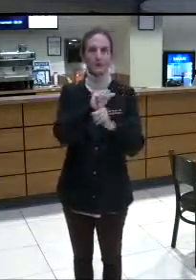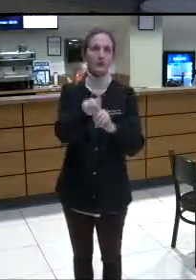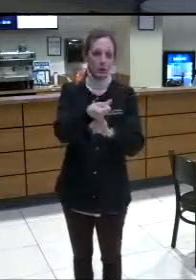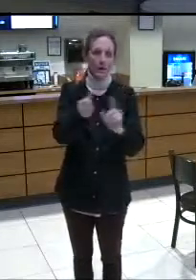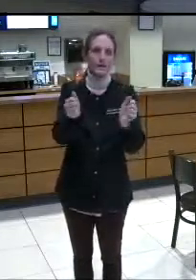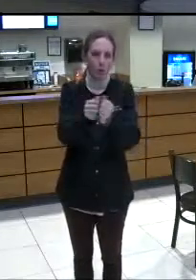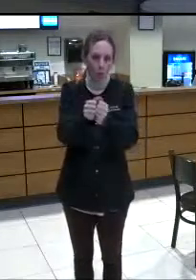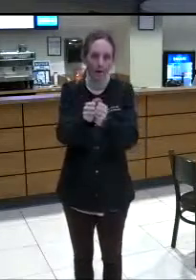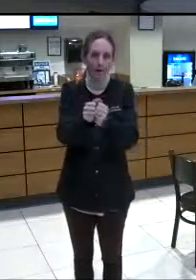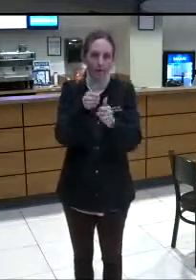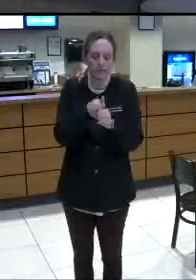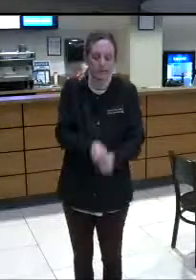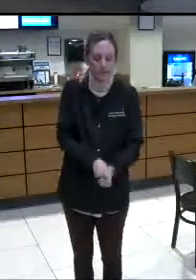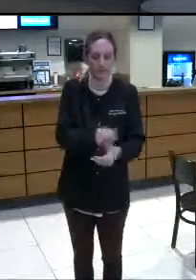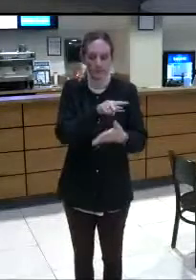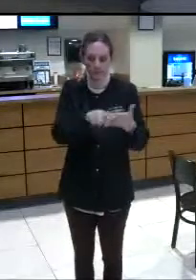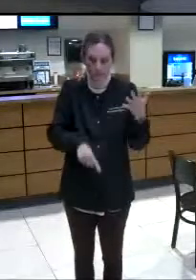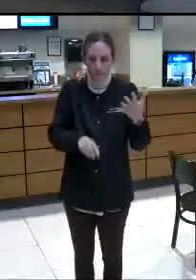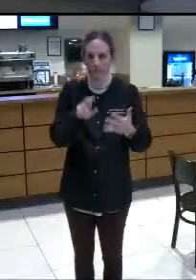Well, that's the discussion.